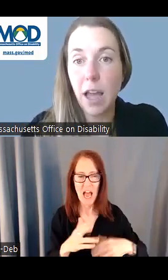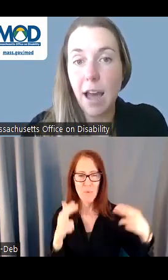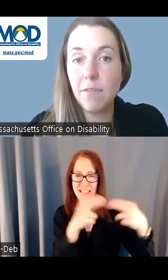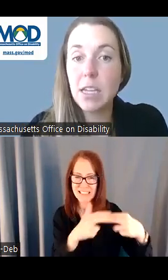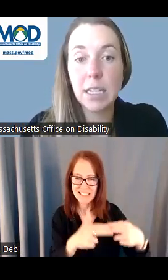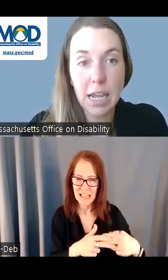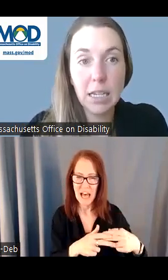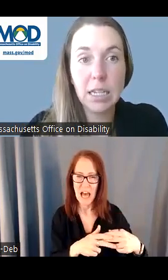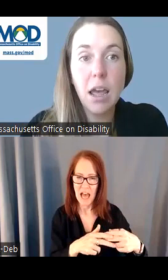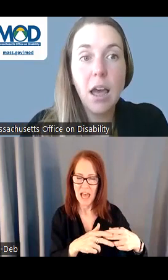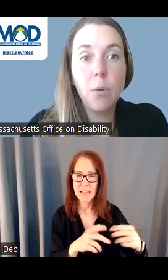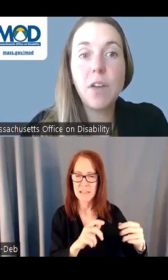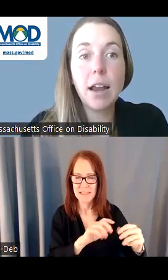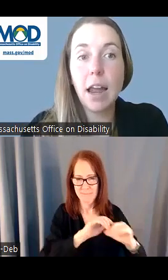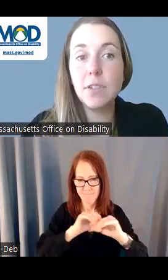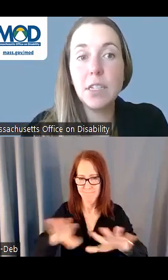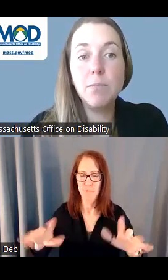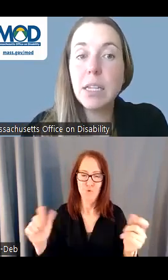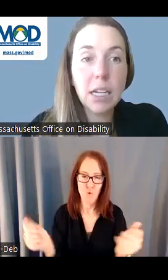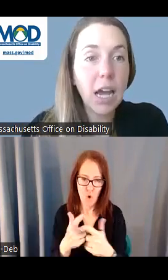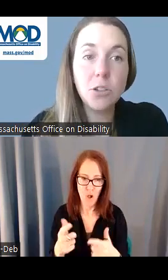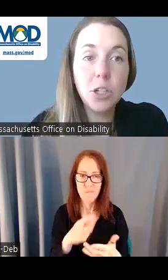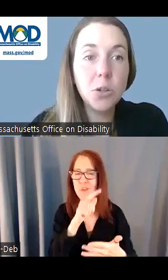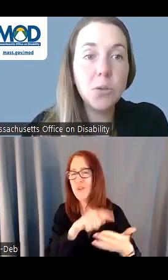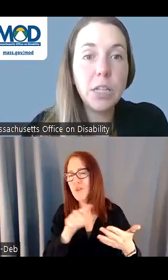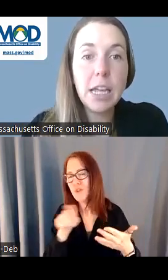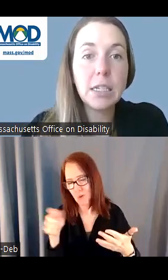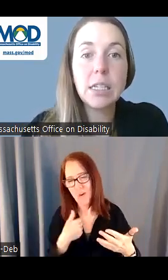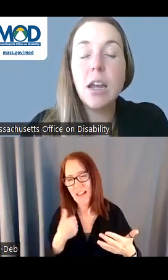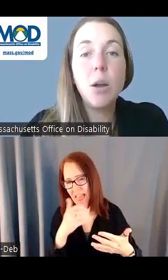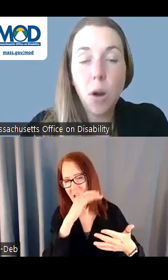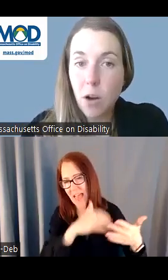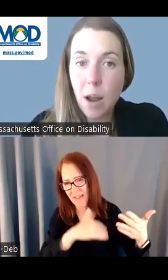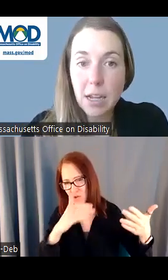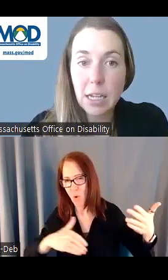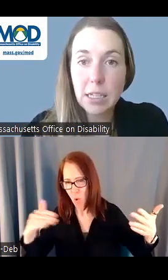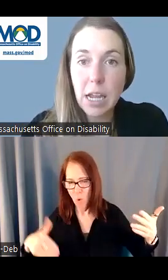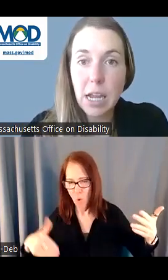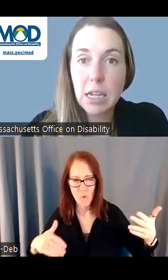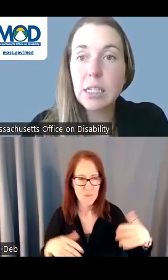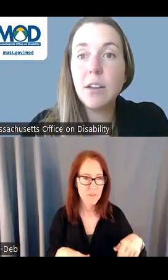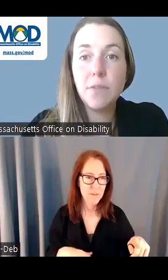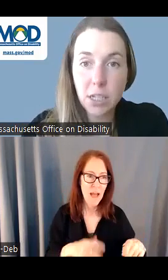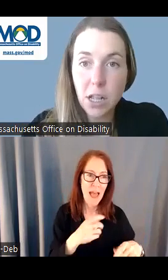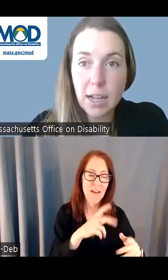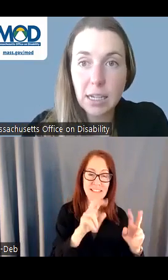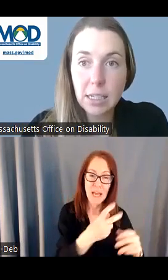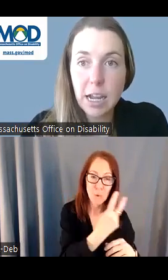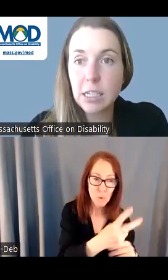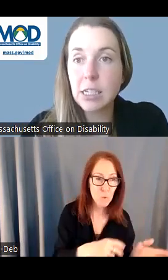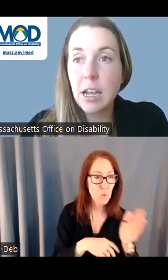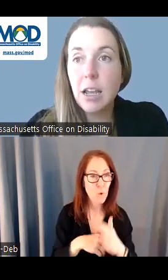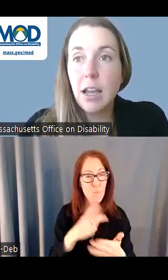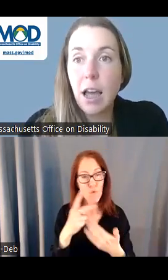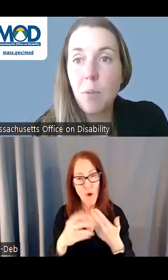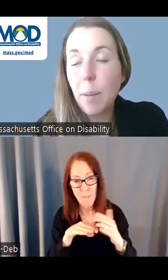so you'll have these links. We've got kind of basic Title II links, program access links, physical access